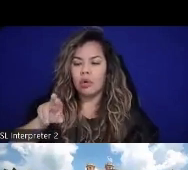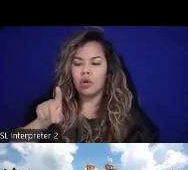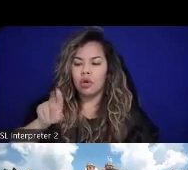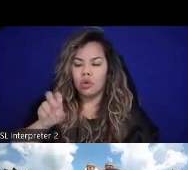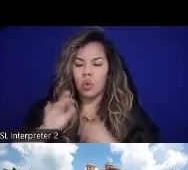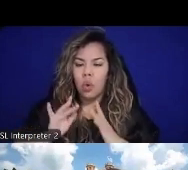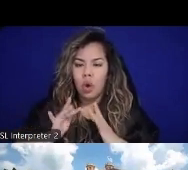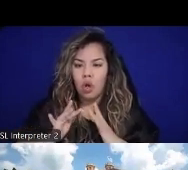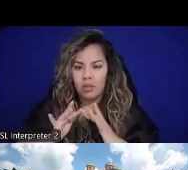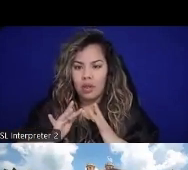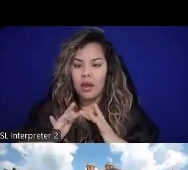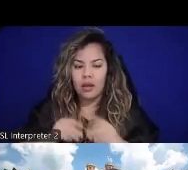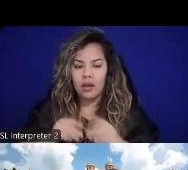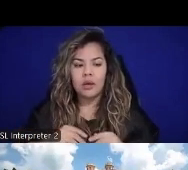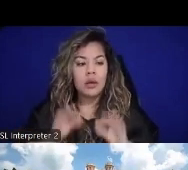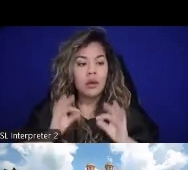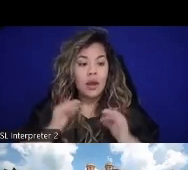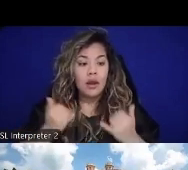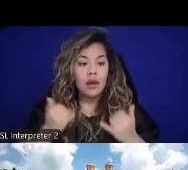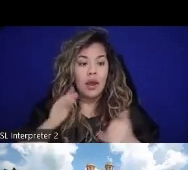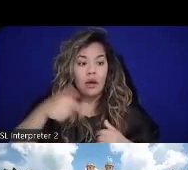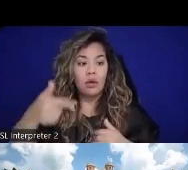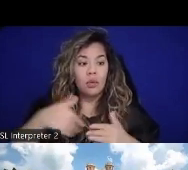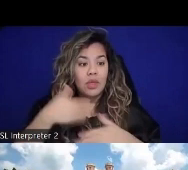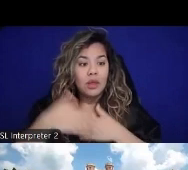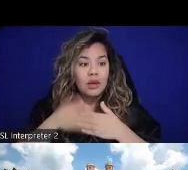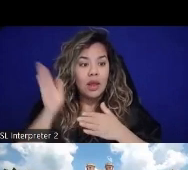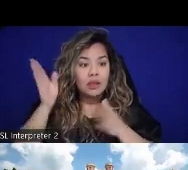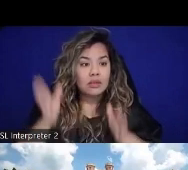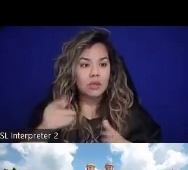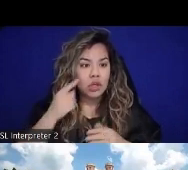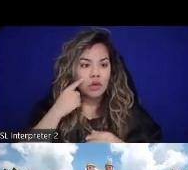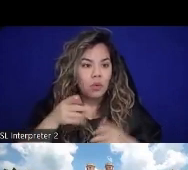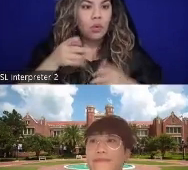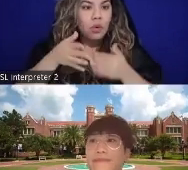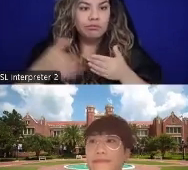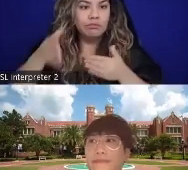So let's welcome the next speaker for the presentation.